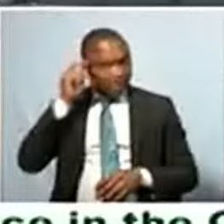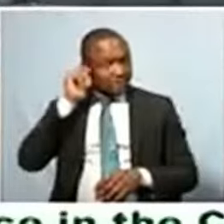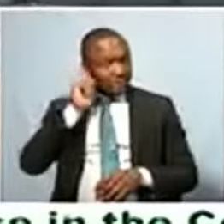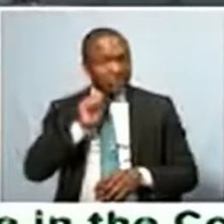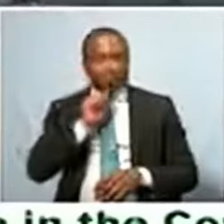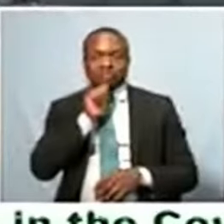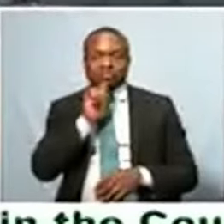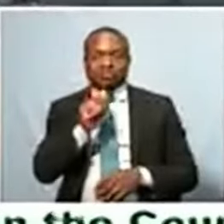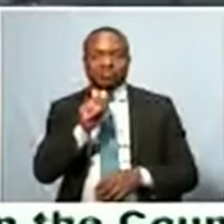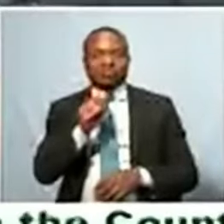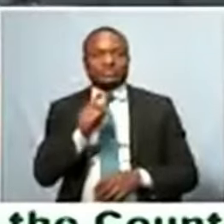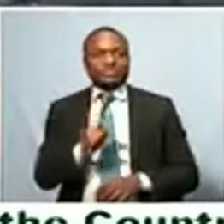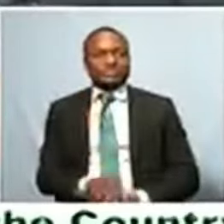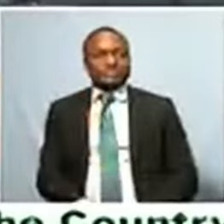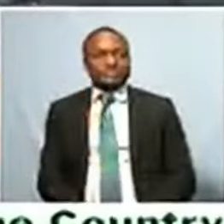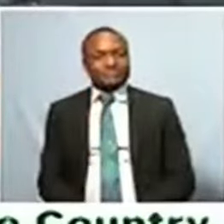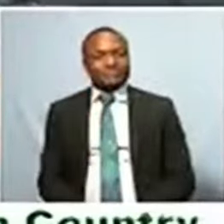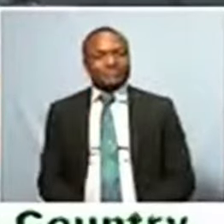not.